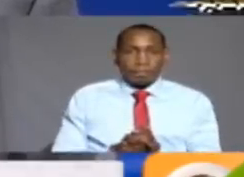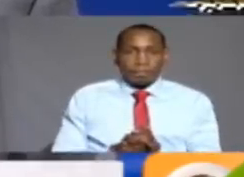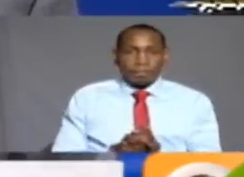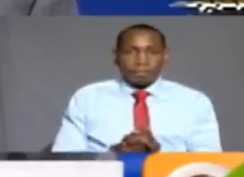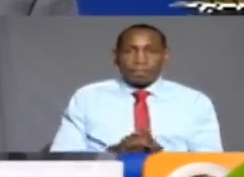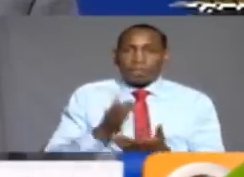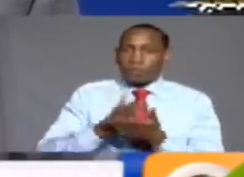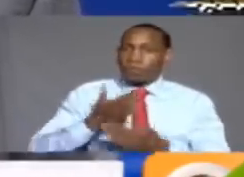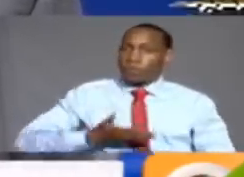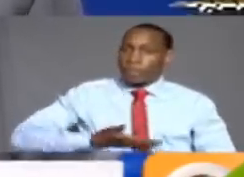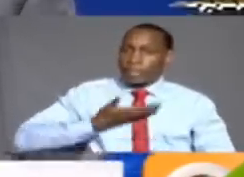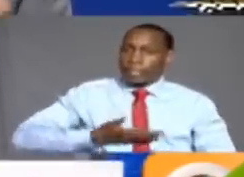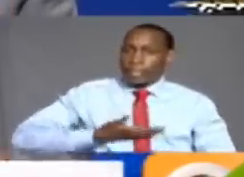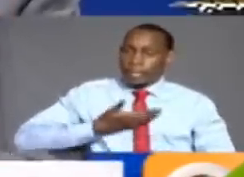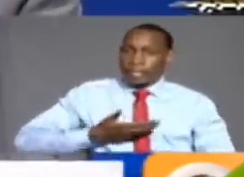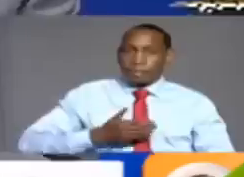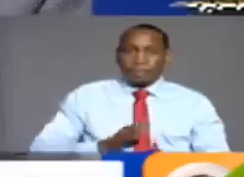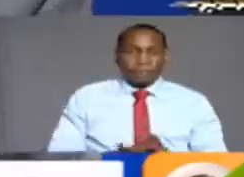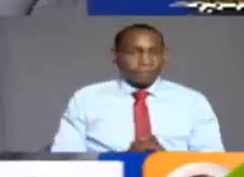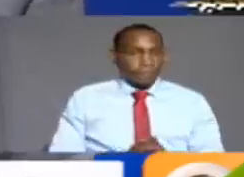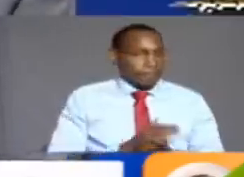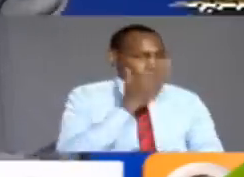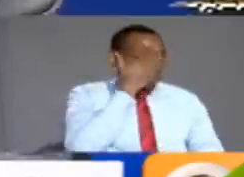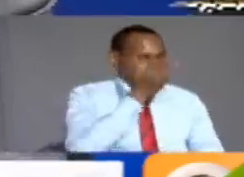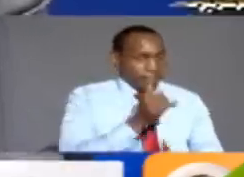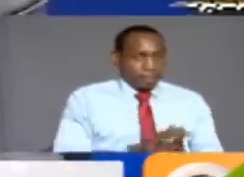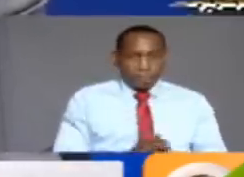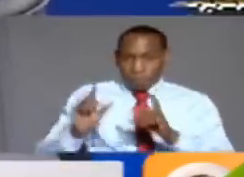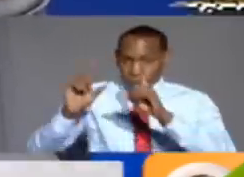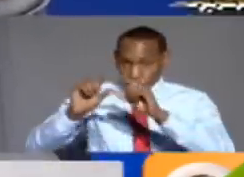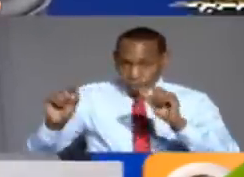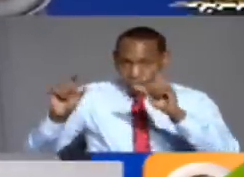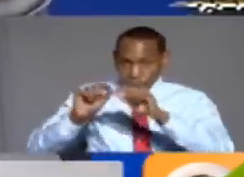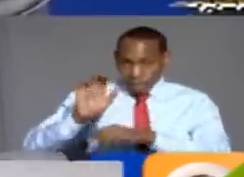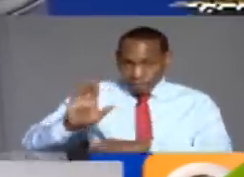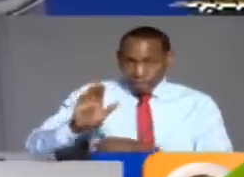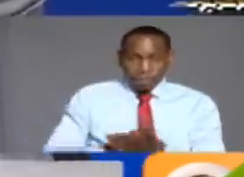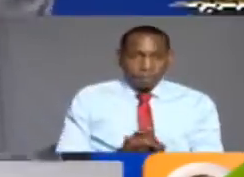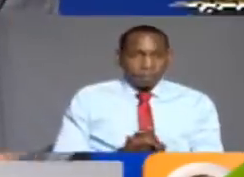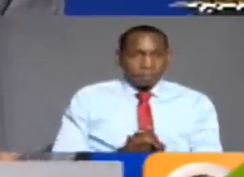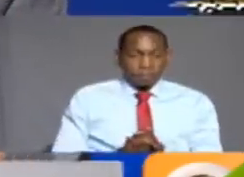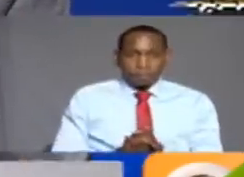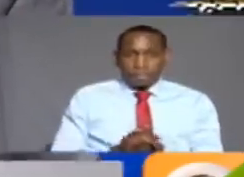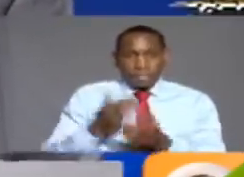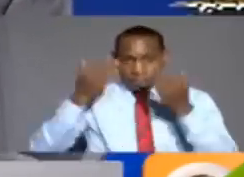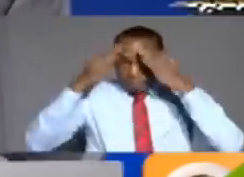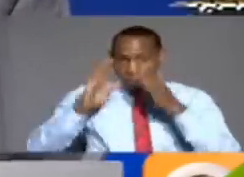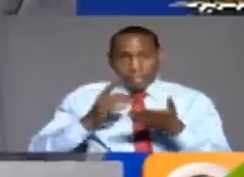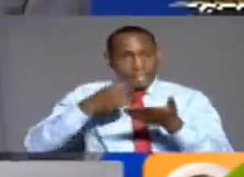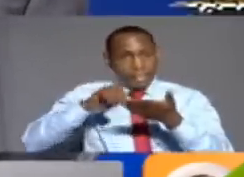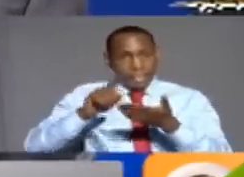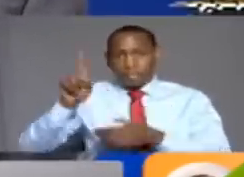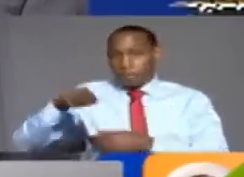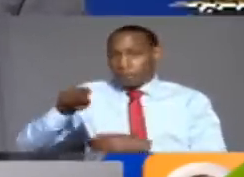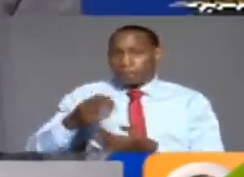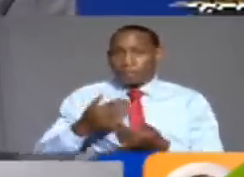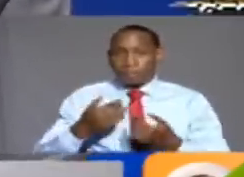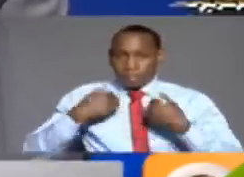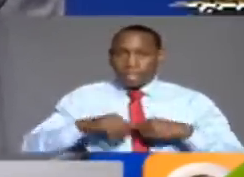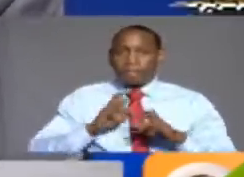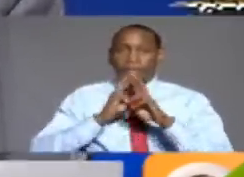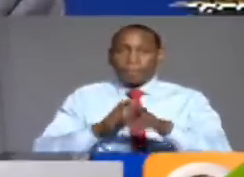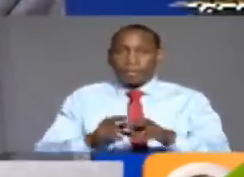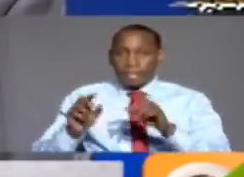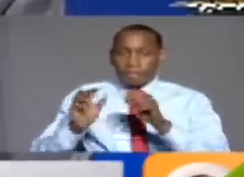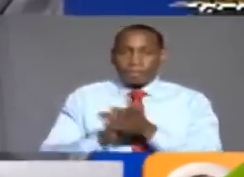Very angry. Why? What they're saying, and I'm not implying whether they're right or wrong. I'm just reporting what they're saying. They're